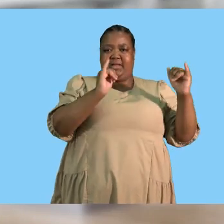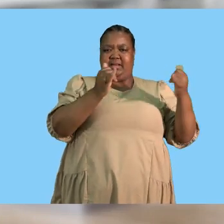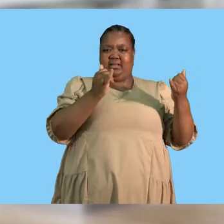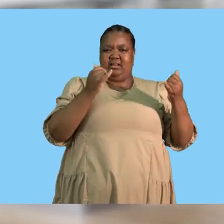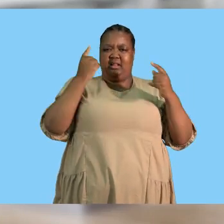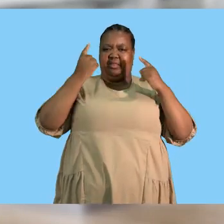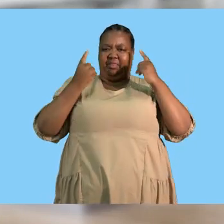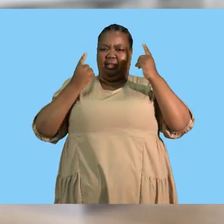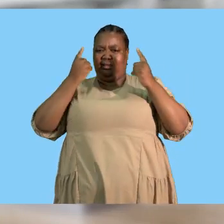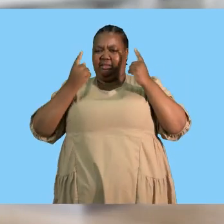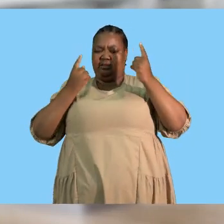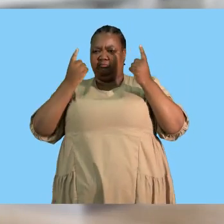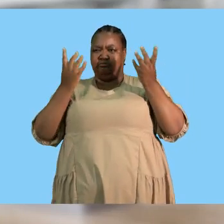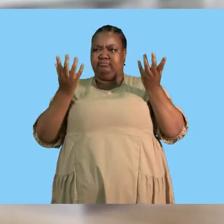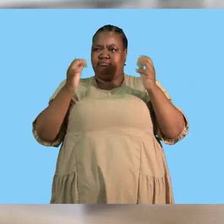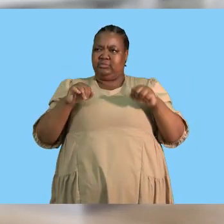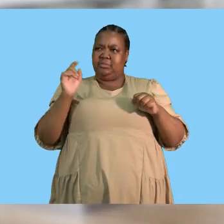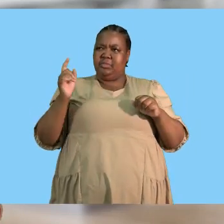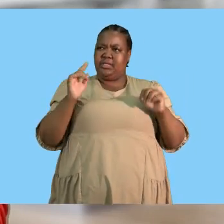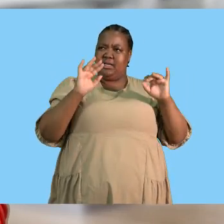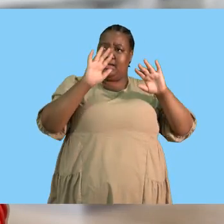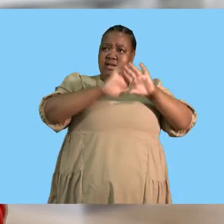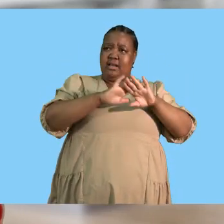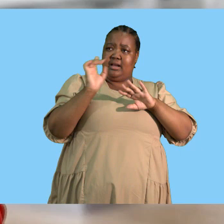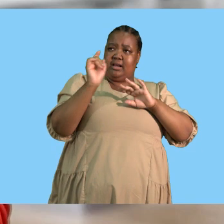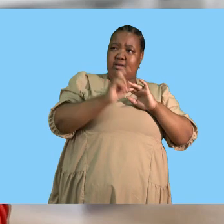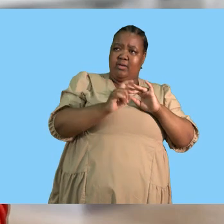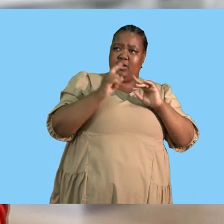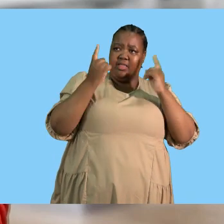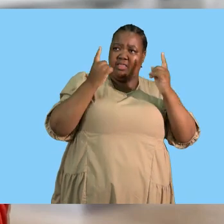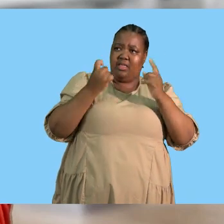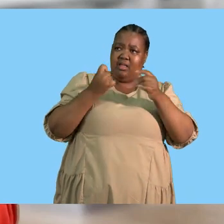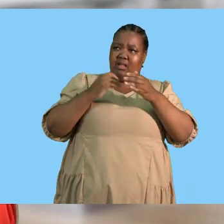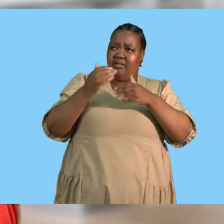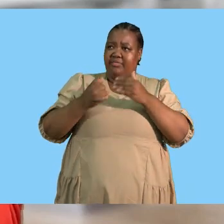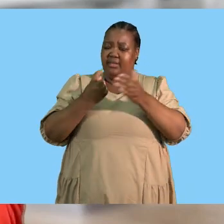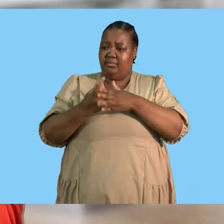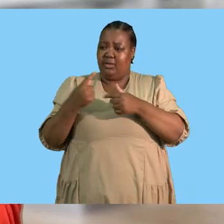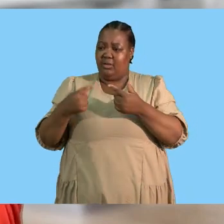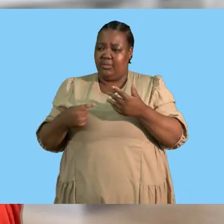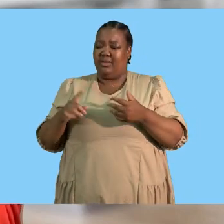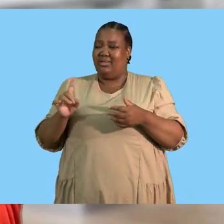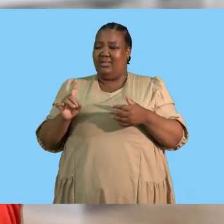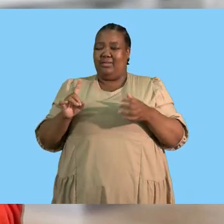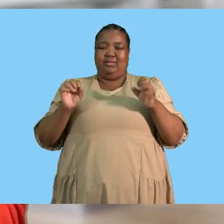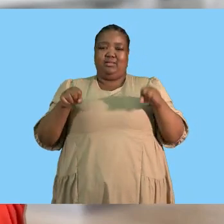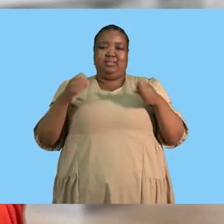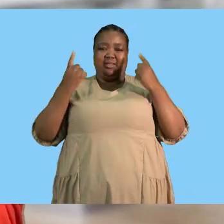without critically analyzing how or what effect that would have. So you came back the following